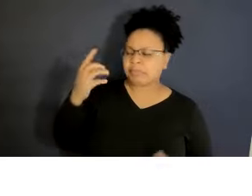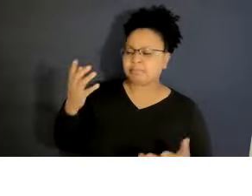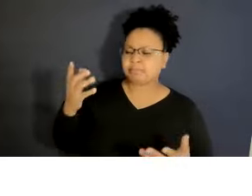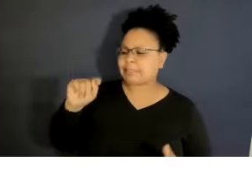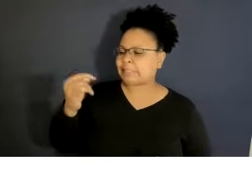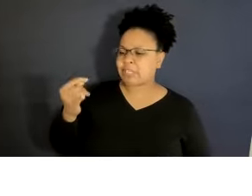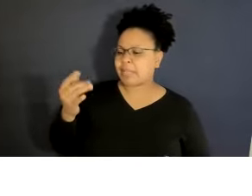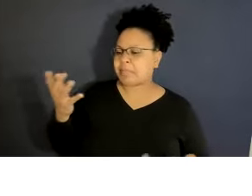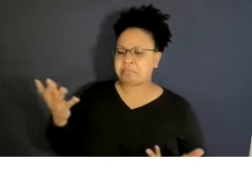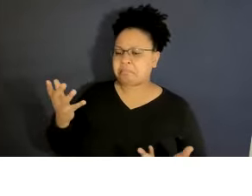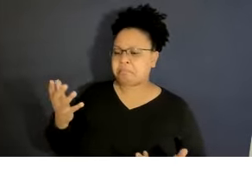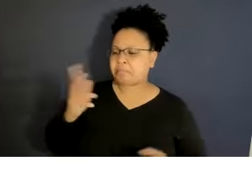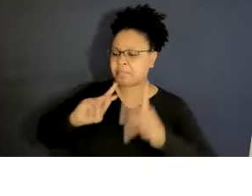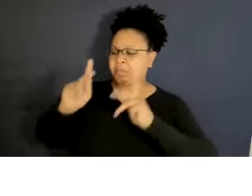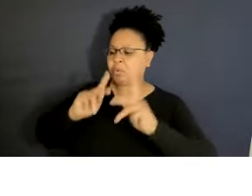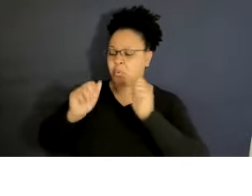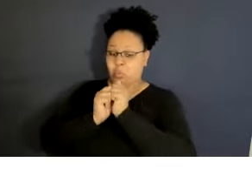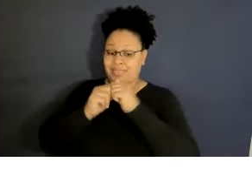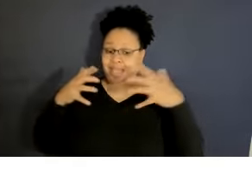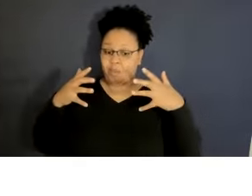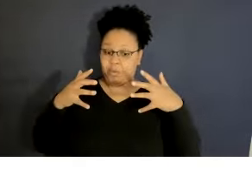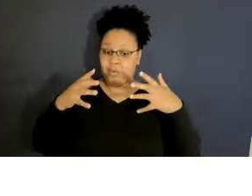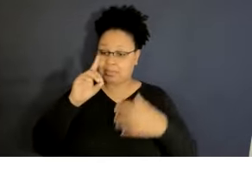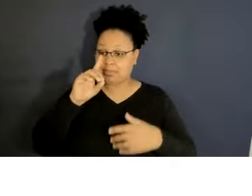people without disabilities help the self-advocacy movement?